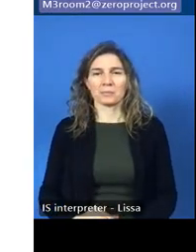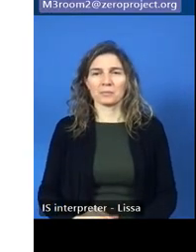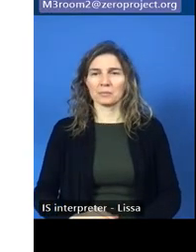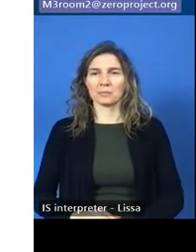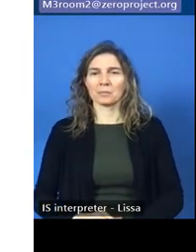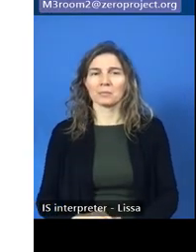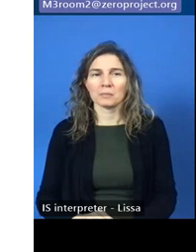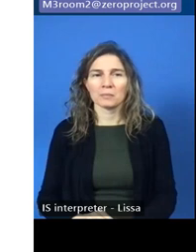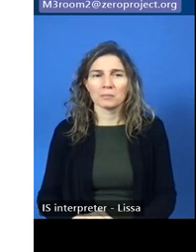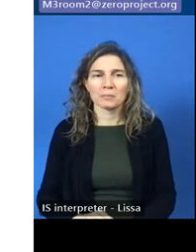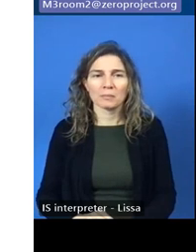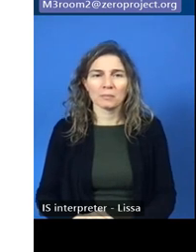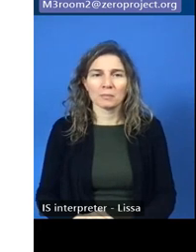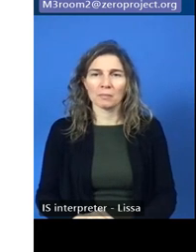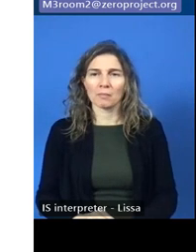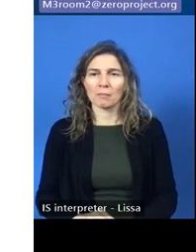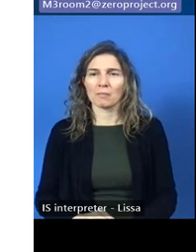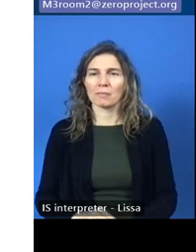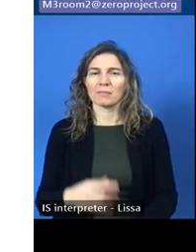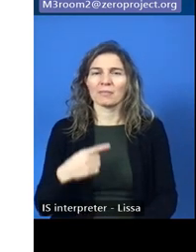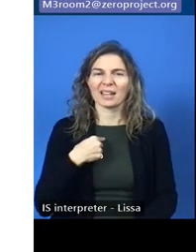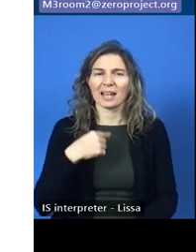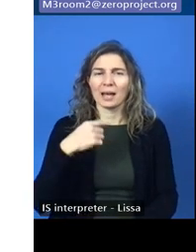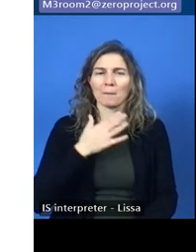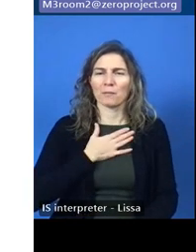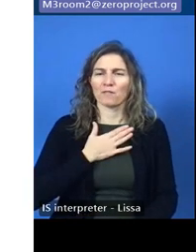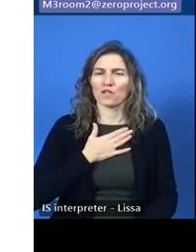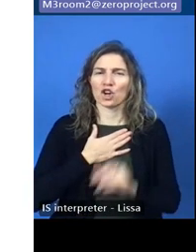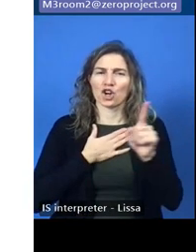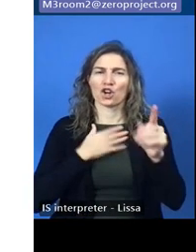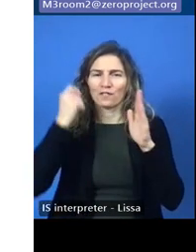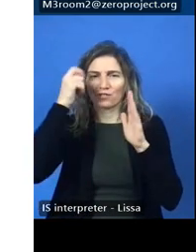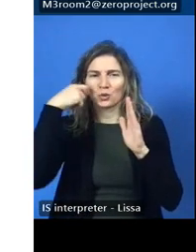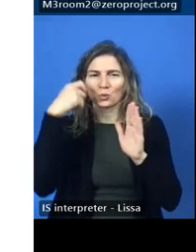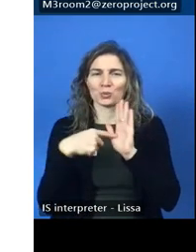Please have to show our video. I think at yes, this one.